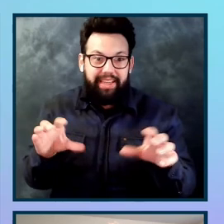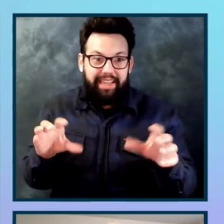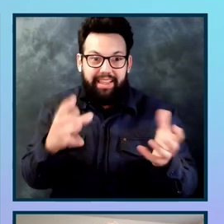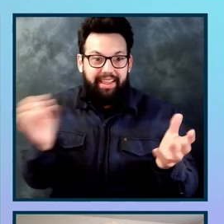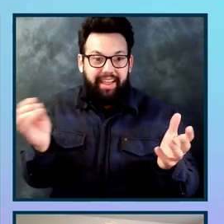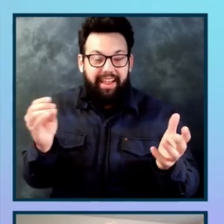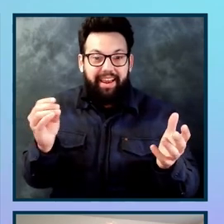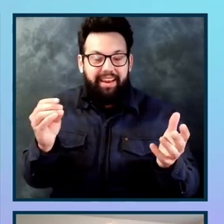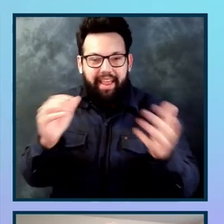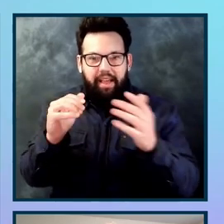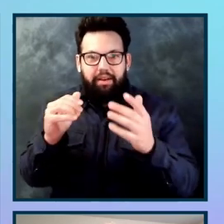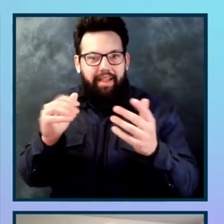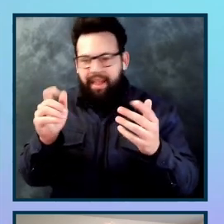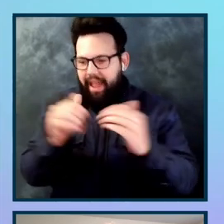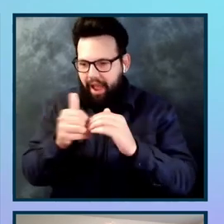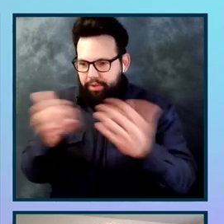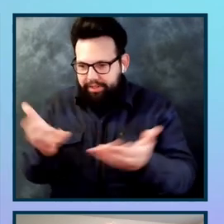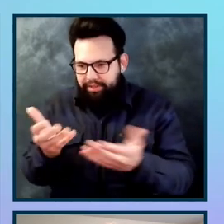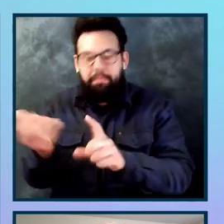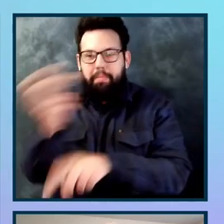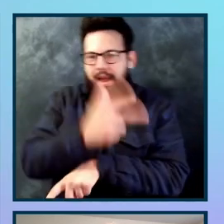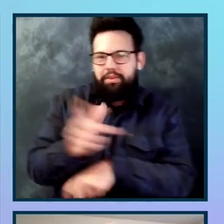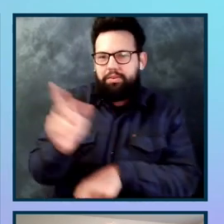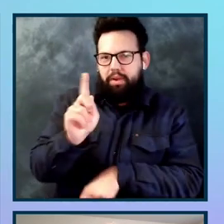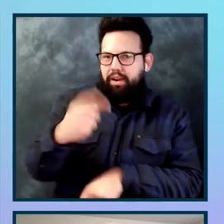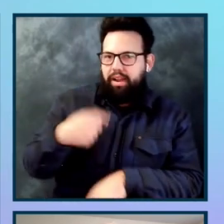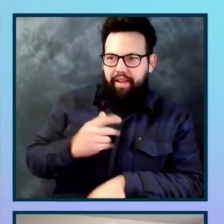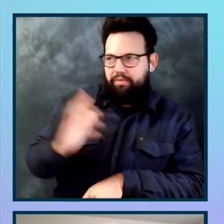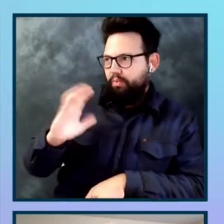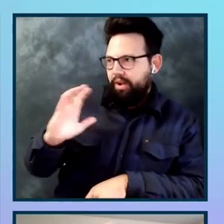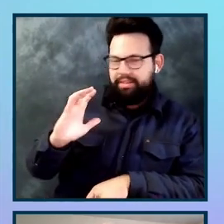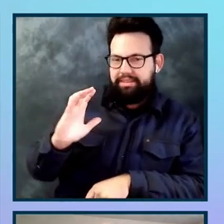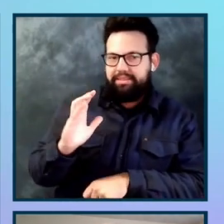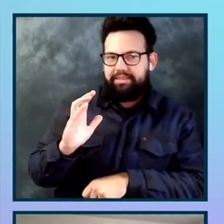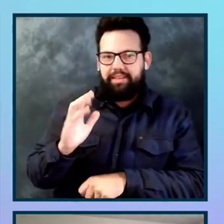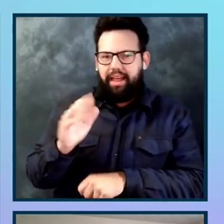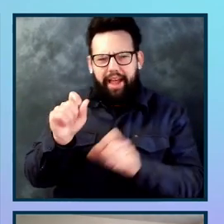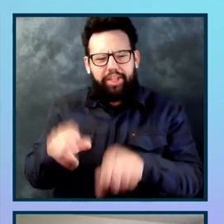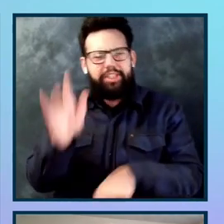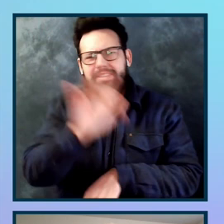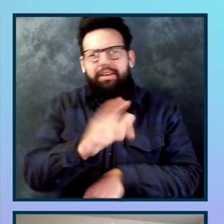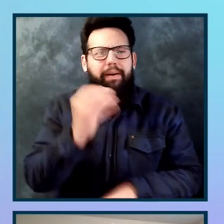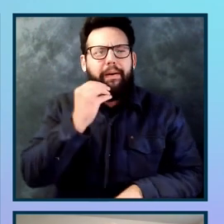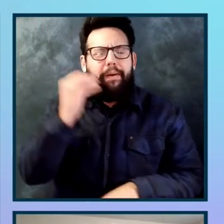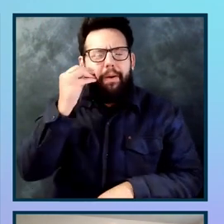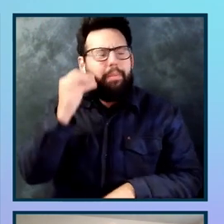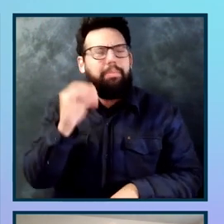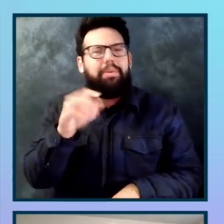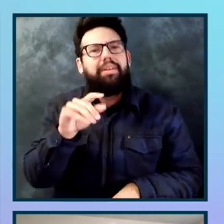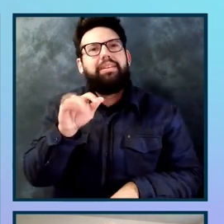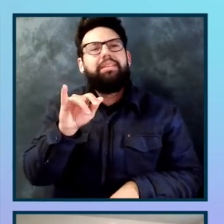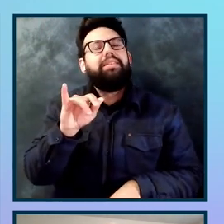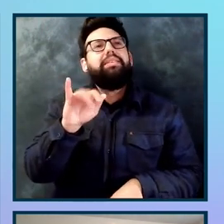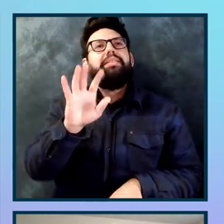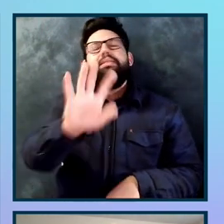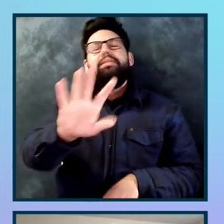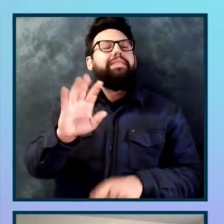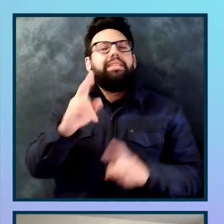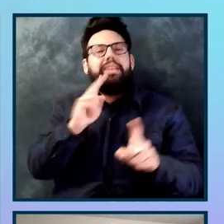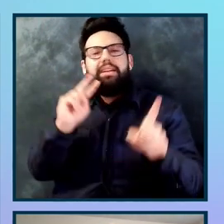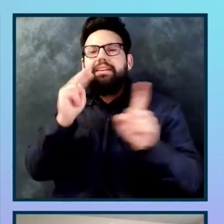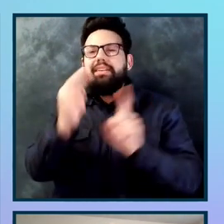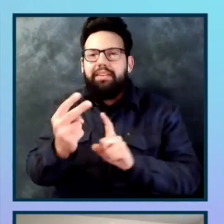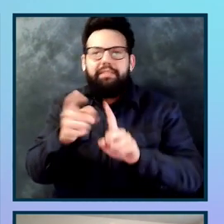here back to where I was. I can go back to home, but if we think about this from a UX perspective,